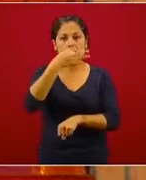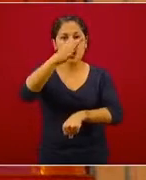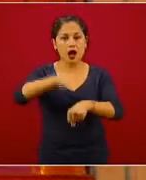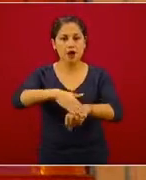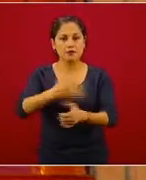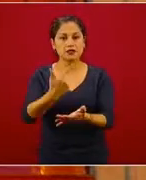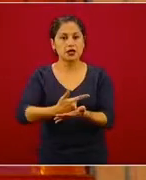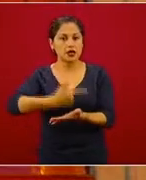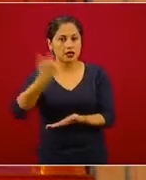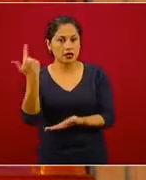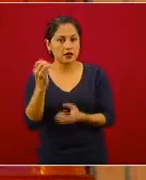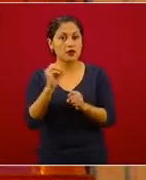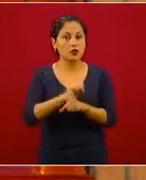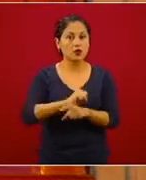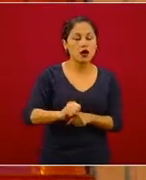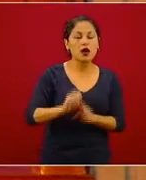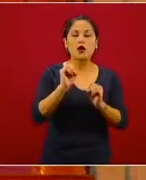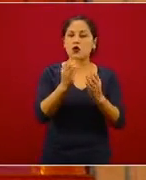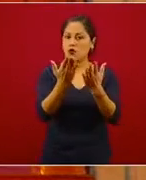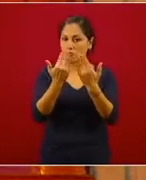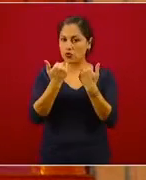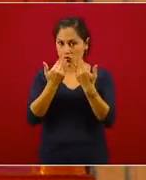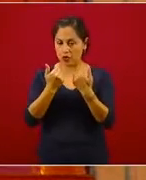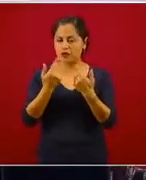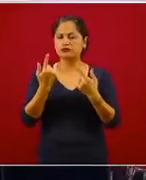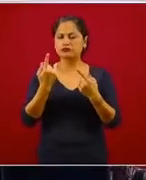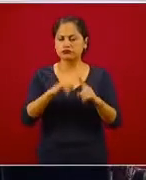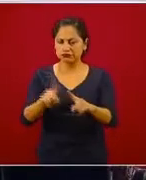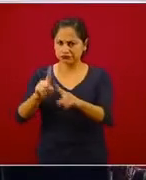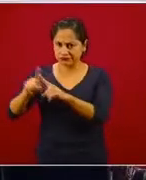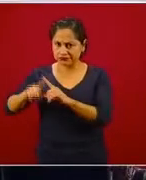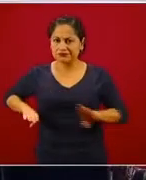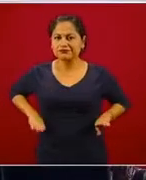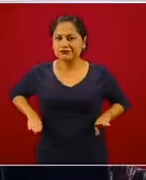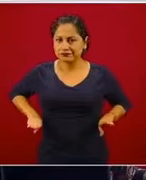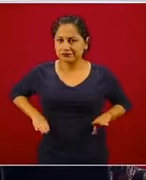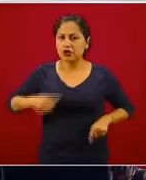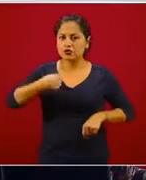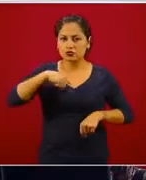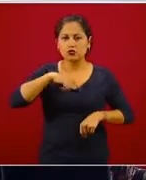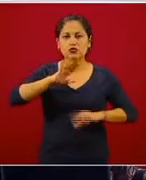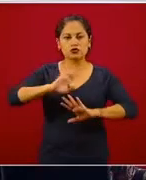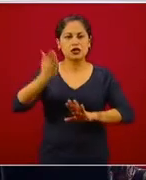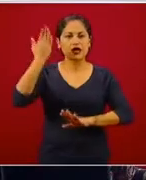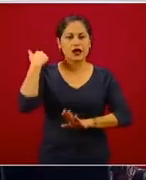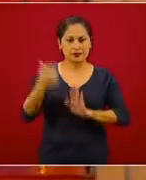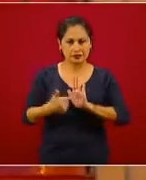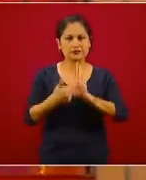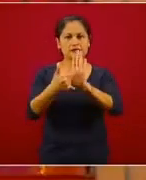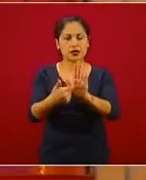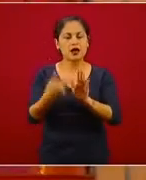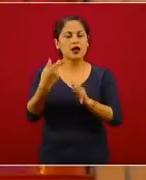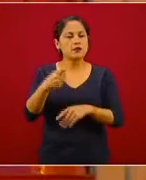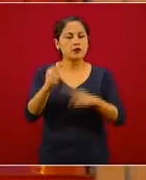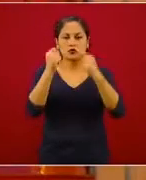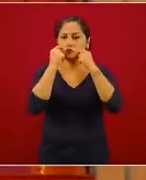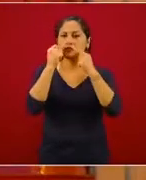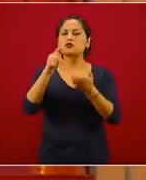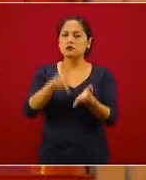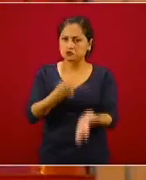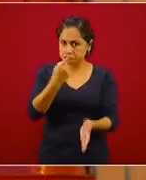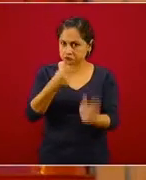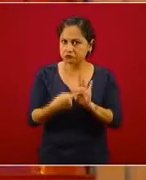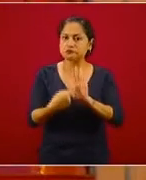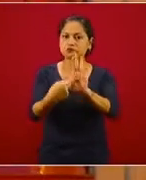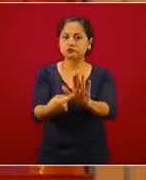an epidemiological risk stoplight to let you know where people fall red,